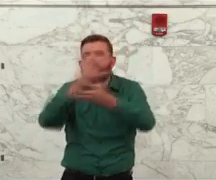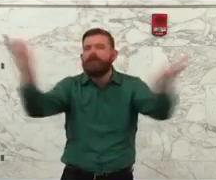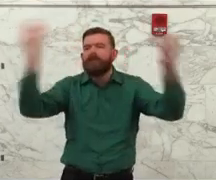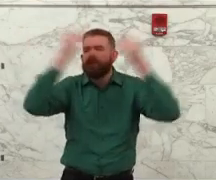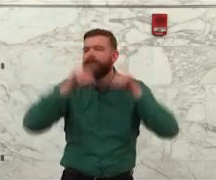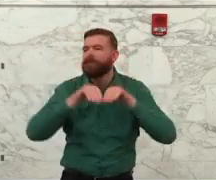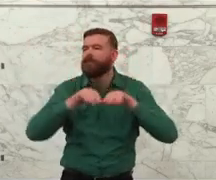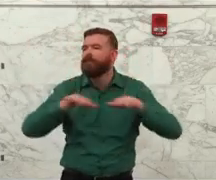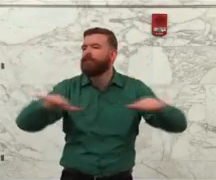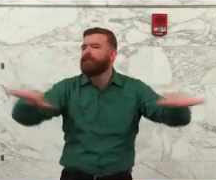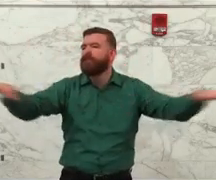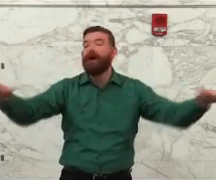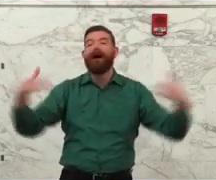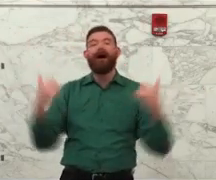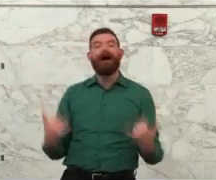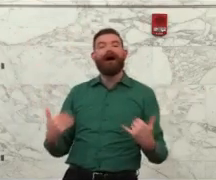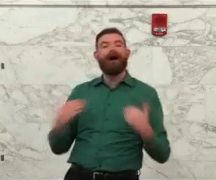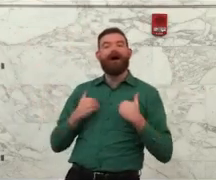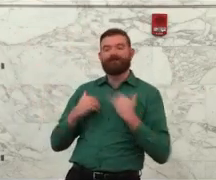portal,